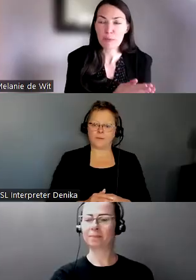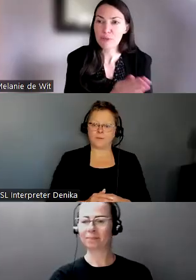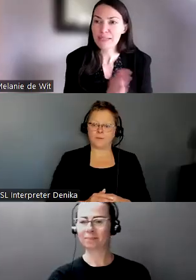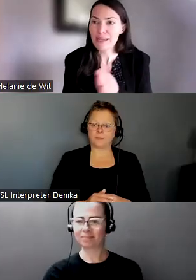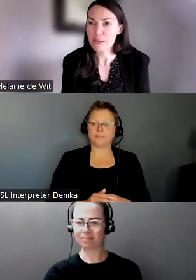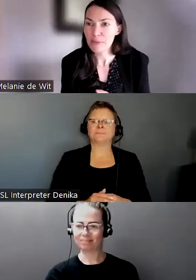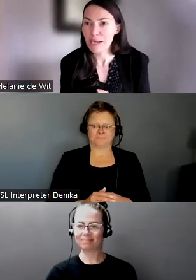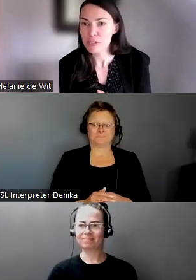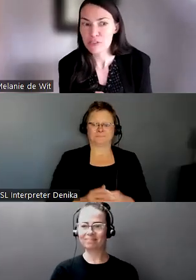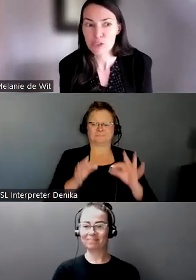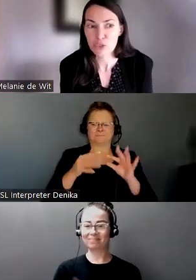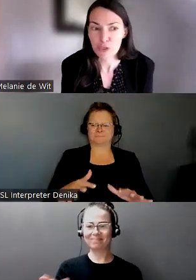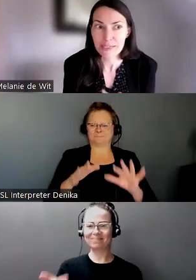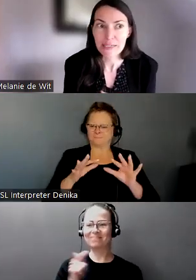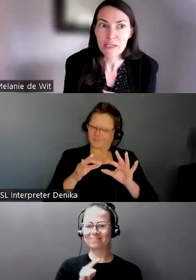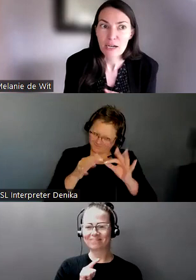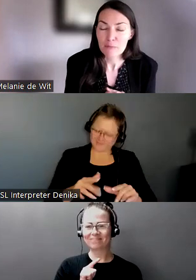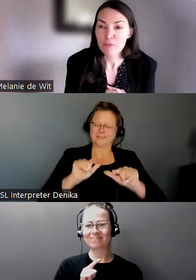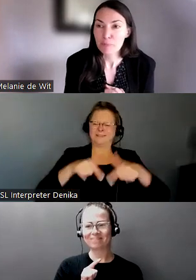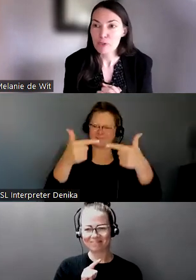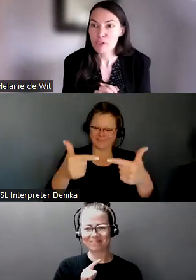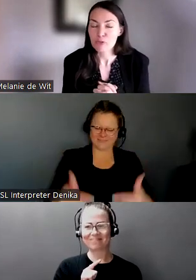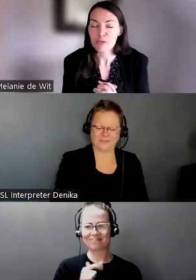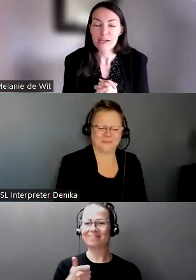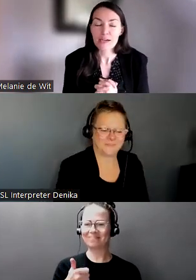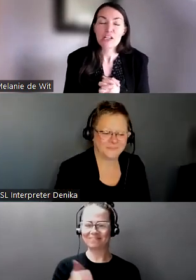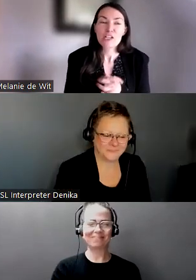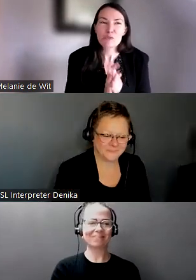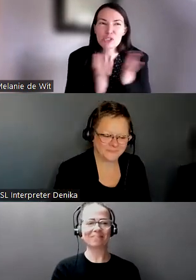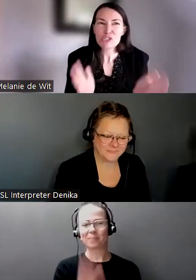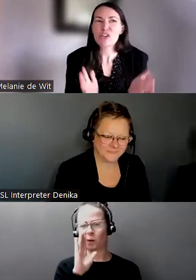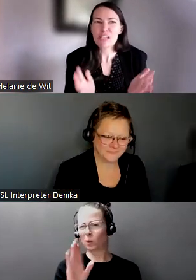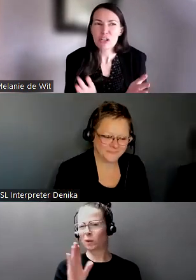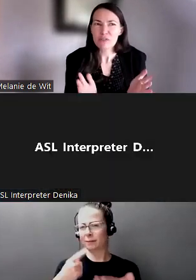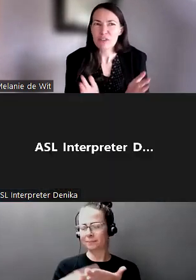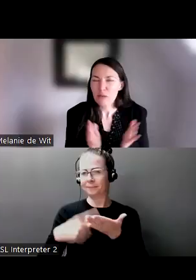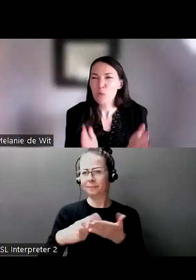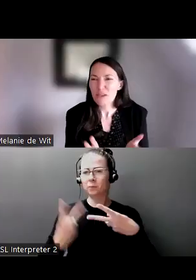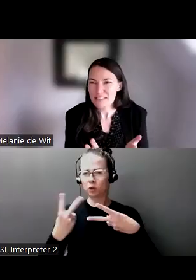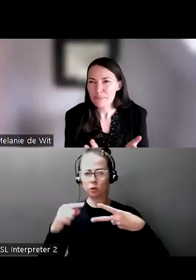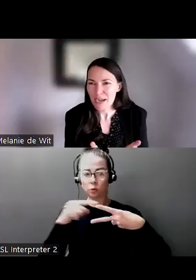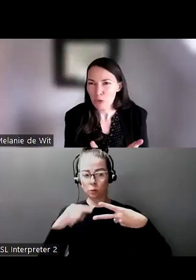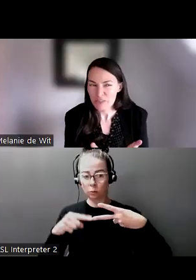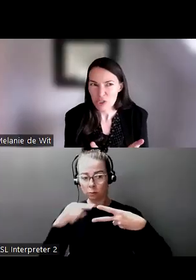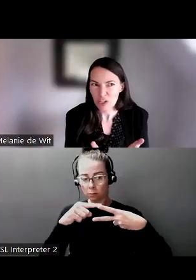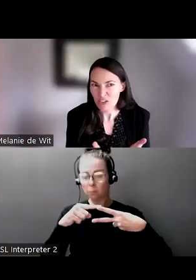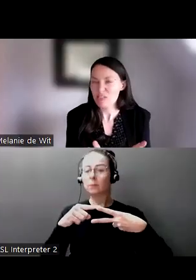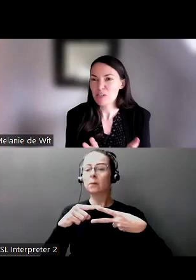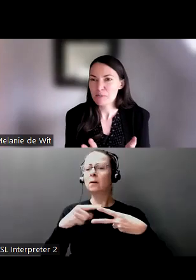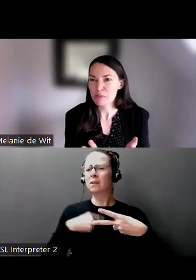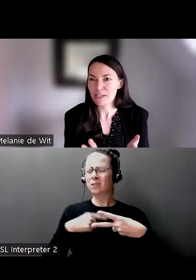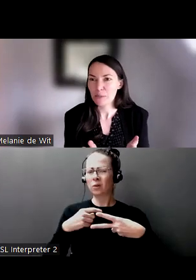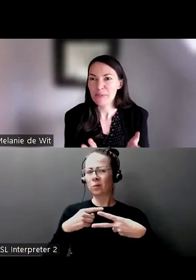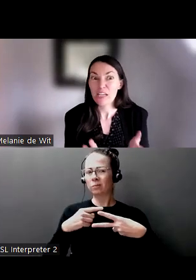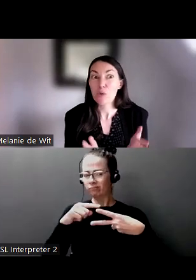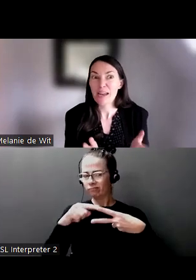for property and powers of attorney for personal care. So just starting off with, what is a power of attorney? Or